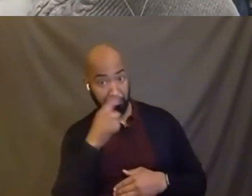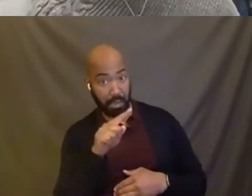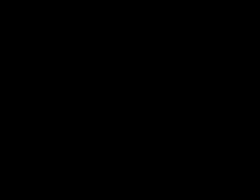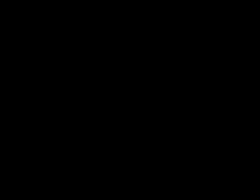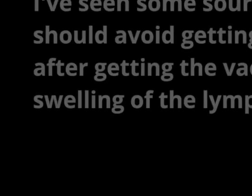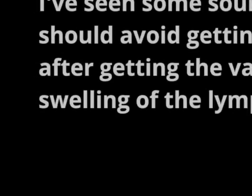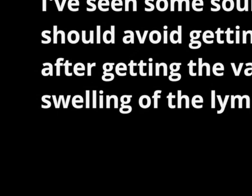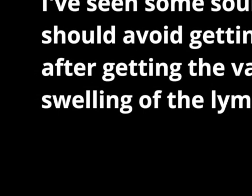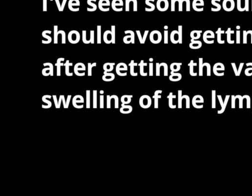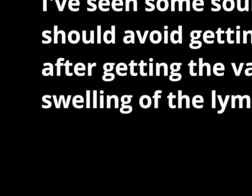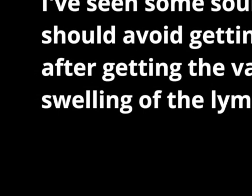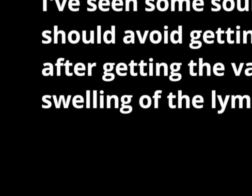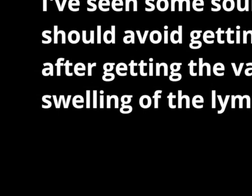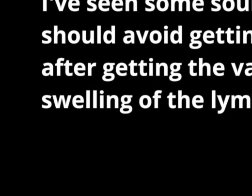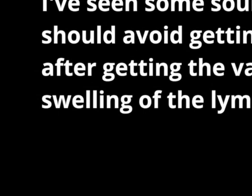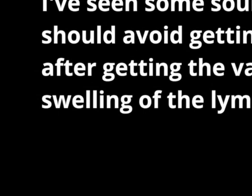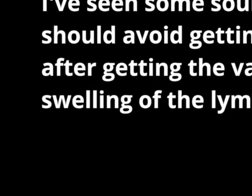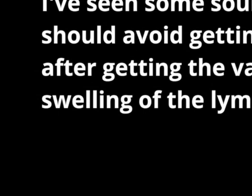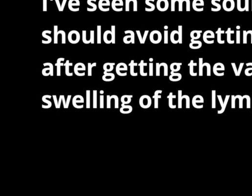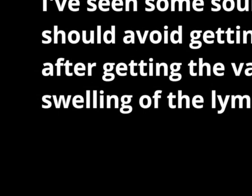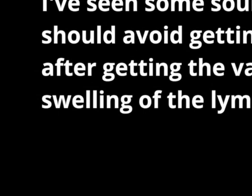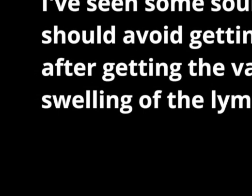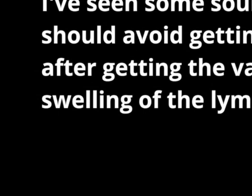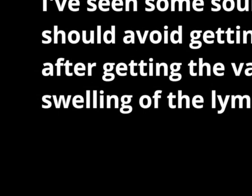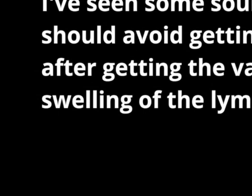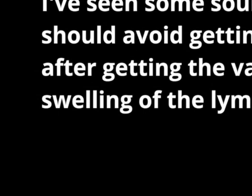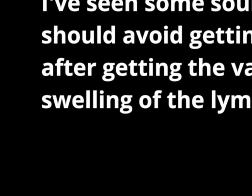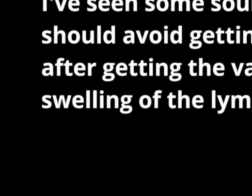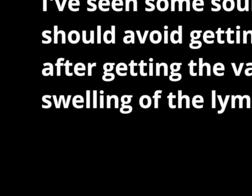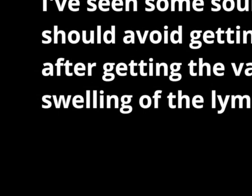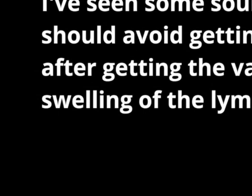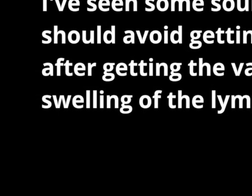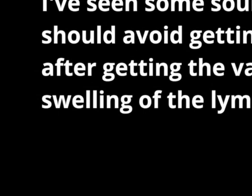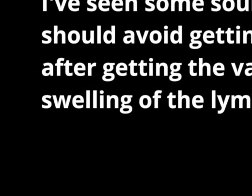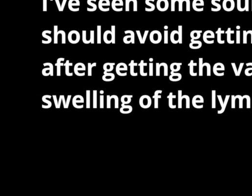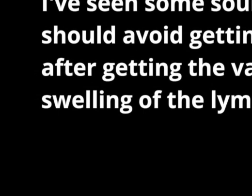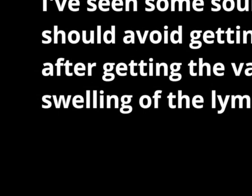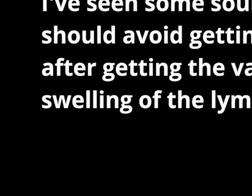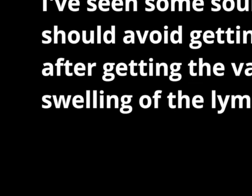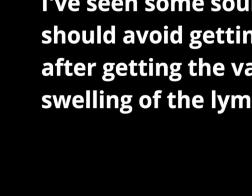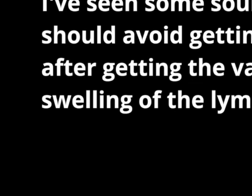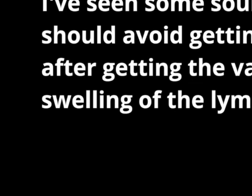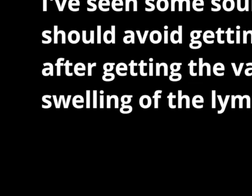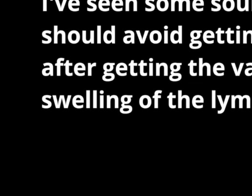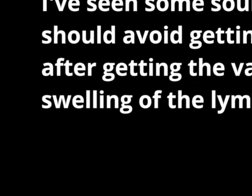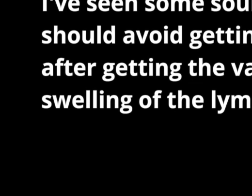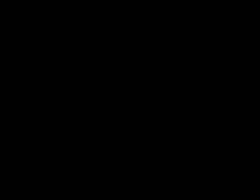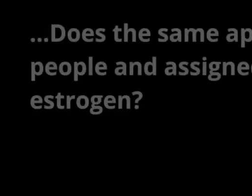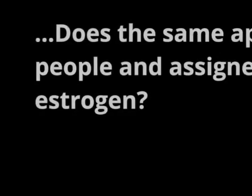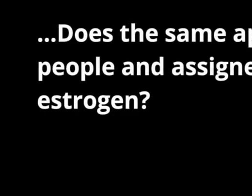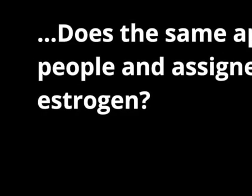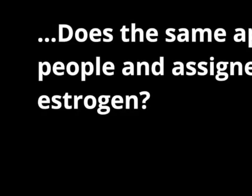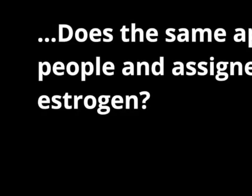So the question is, I've seen some sources say that cis women should avoid getting a mammogram right after getting the vaccine due to a temporary swelling of the lymph